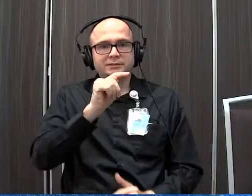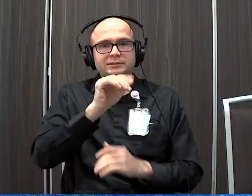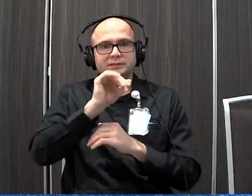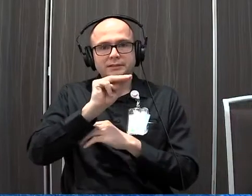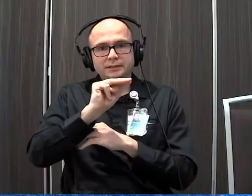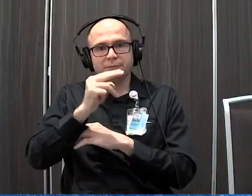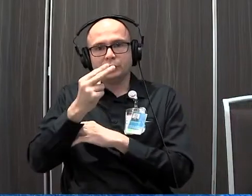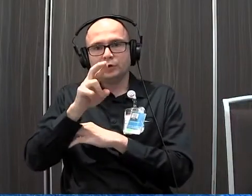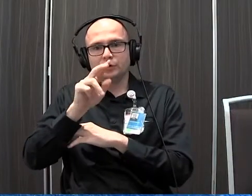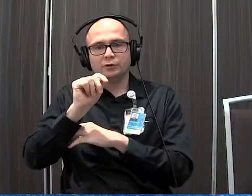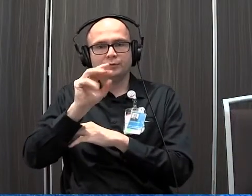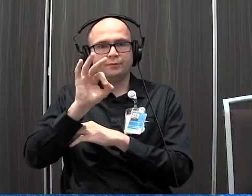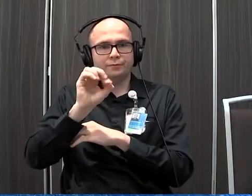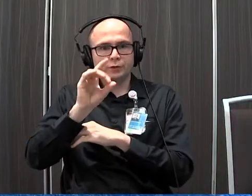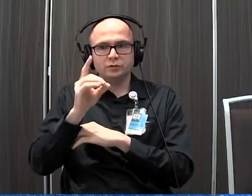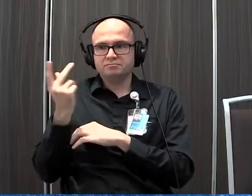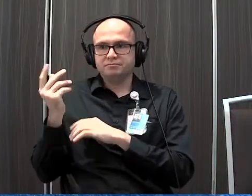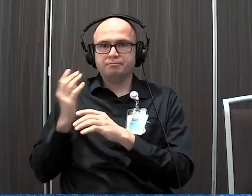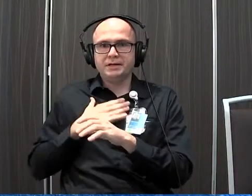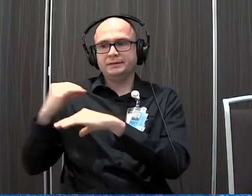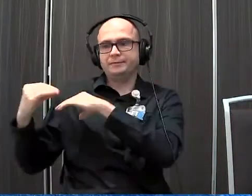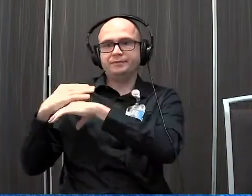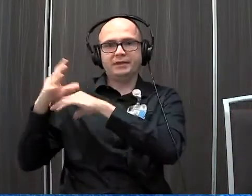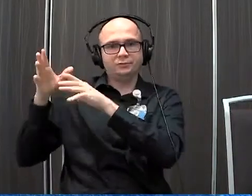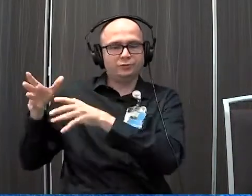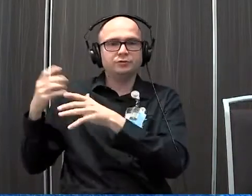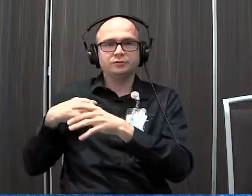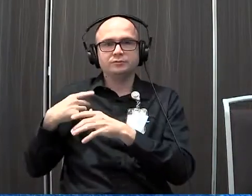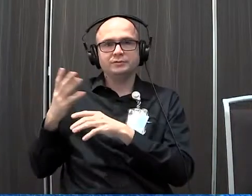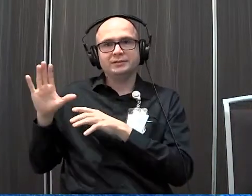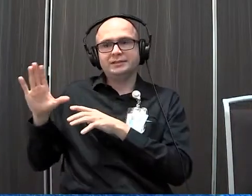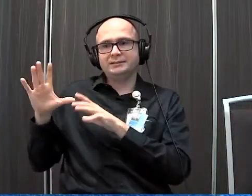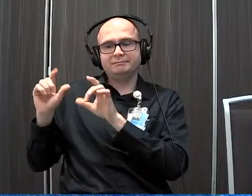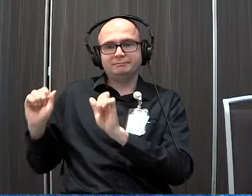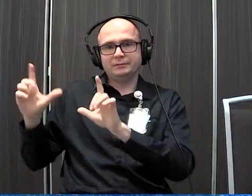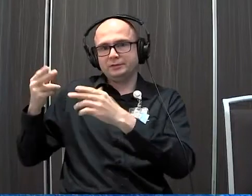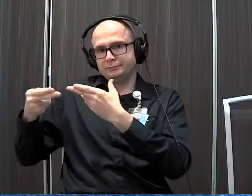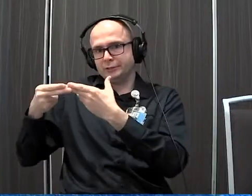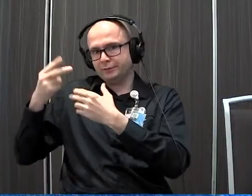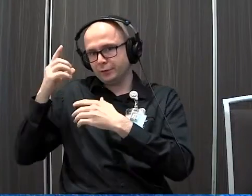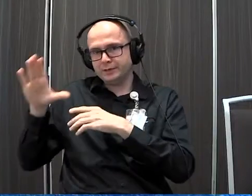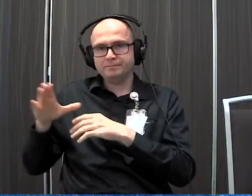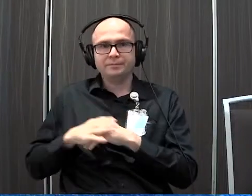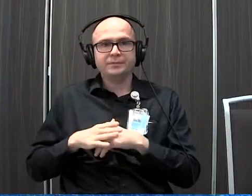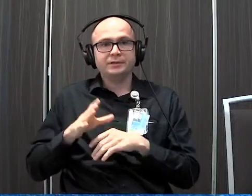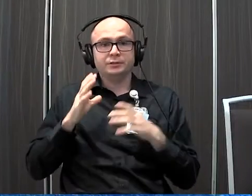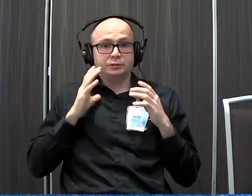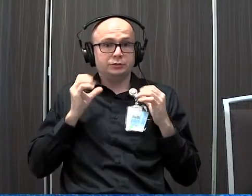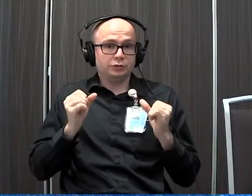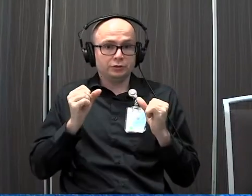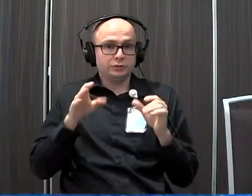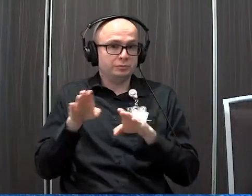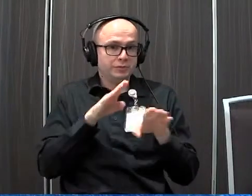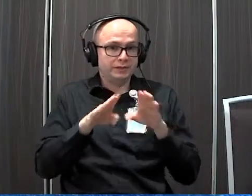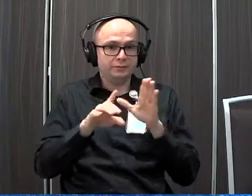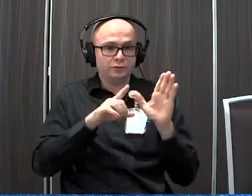has done a lot of work in this area, so this slide is pretty much devoted to him. He came up with a Charge behavioral phenotype, which I wanted